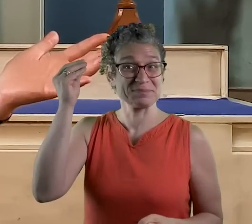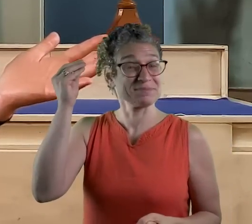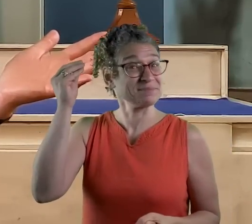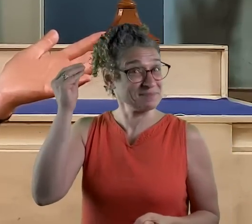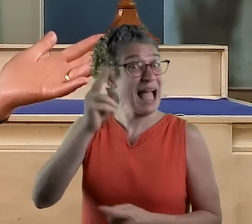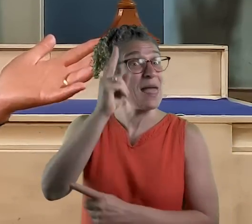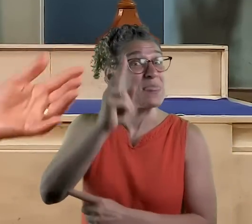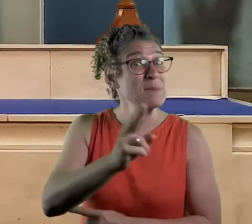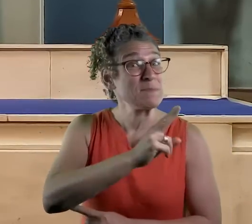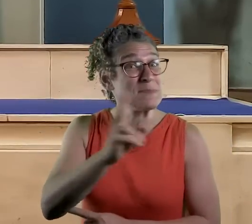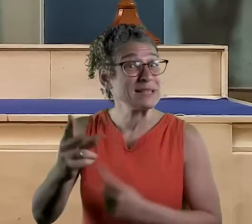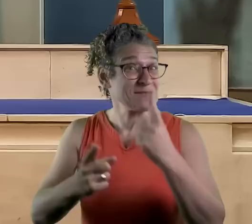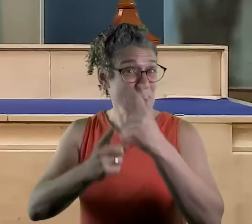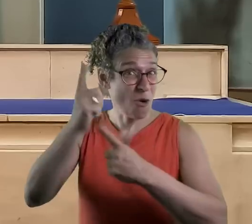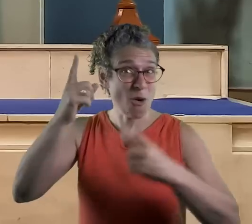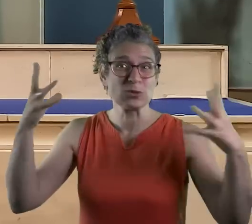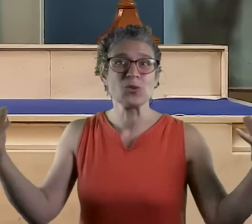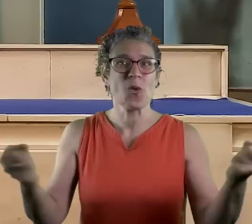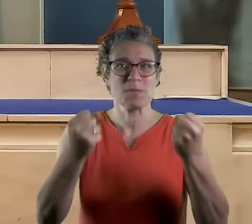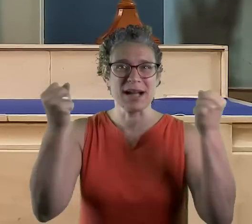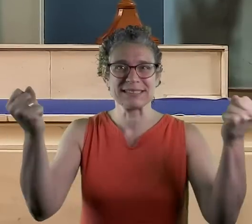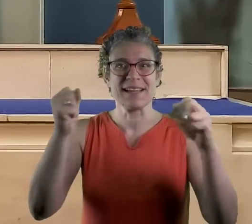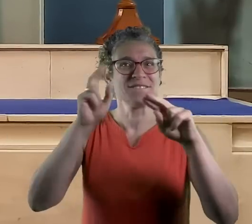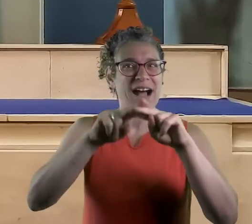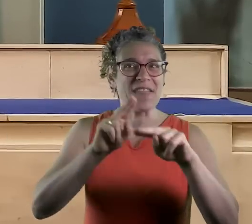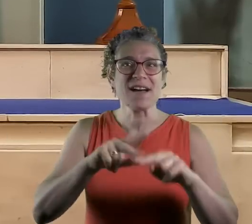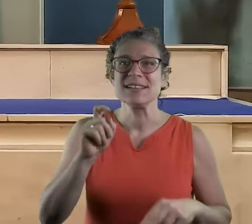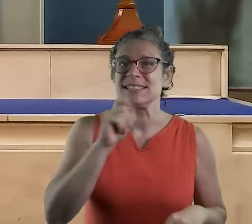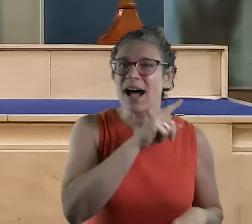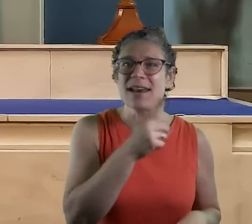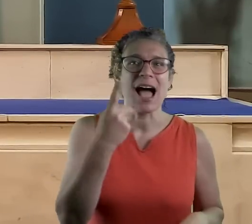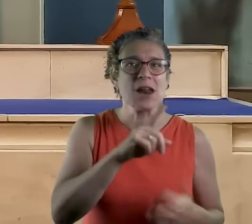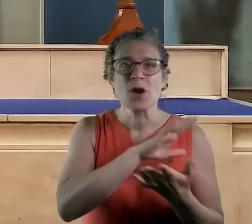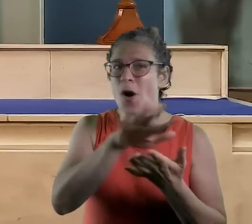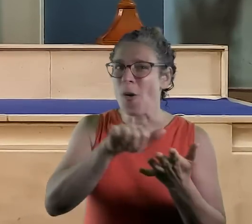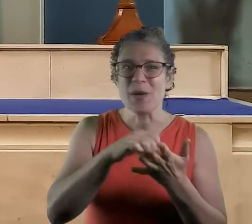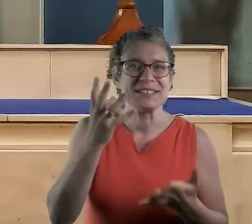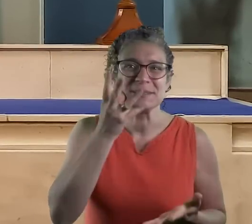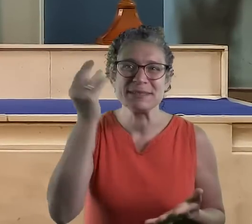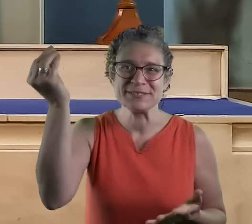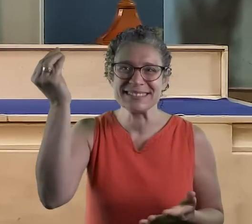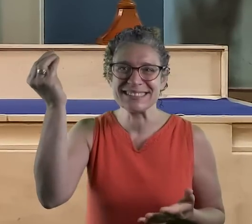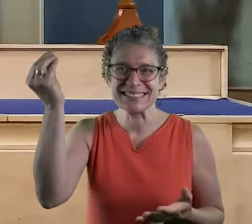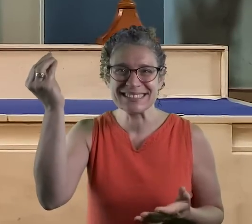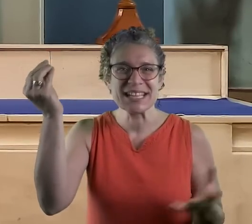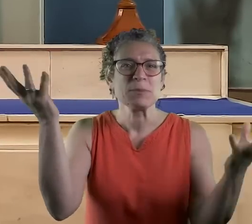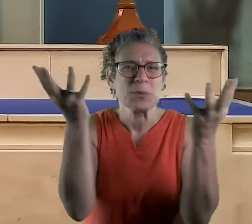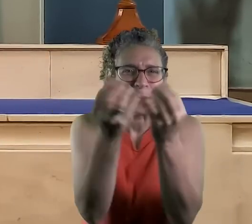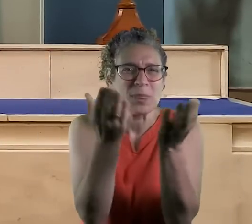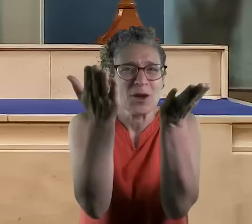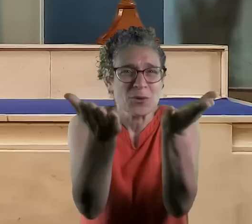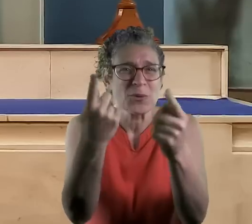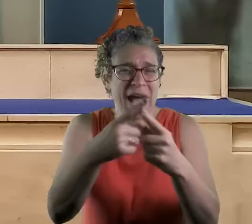And the blessing of God Almighty, Father, Son, and Holy Spirit be upon